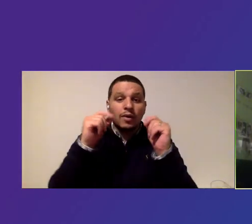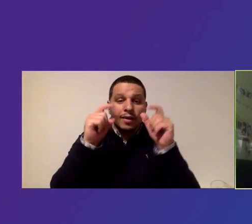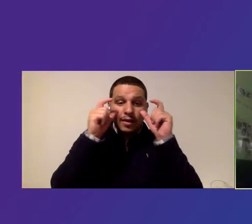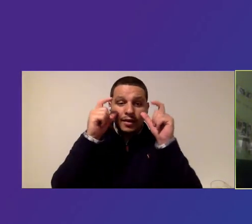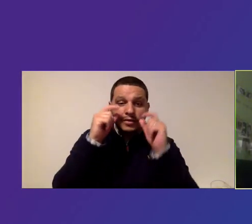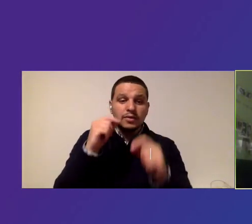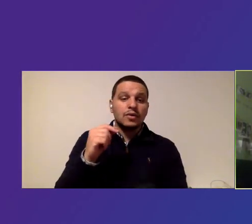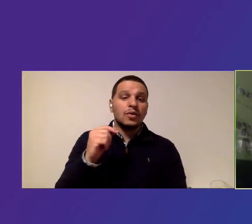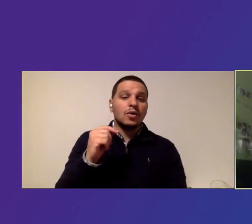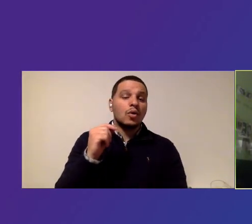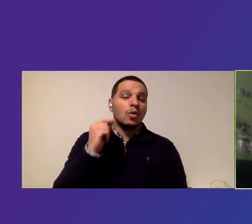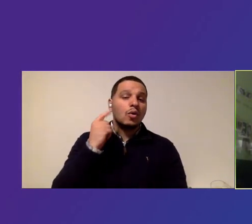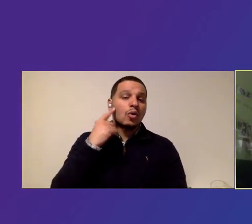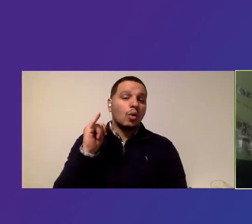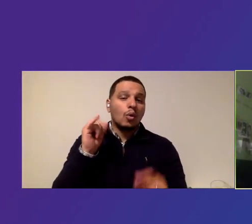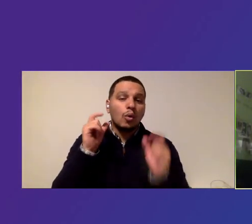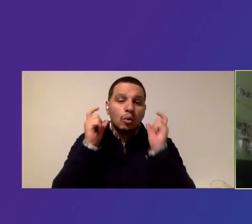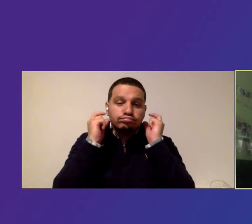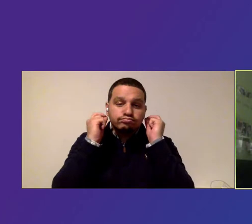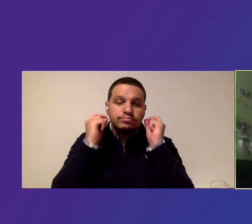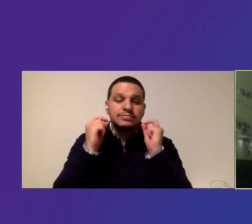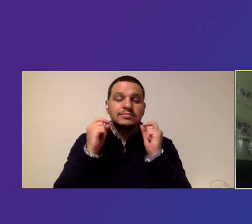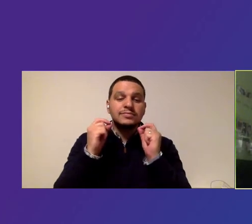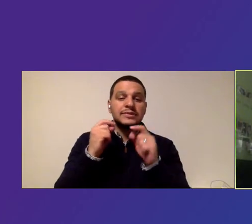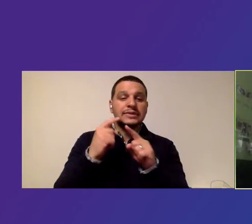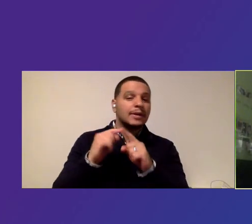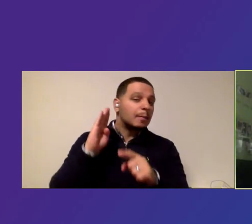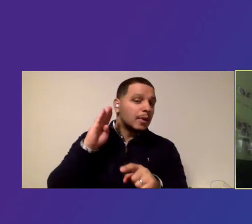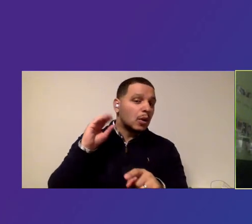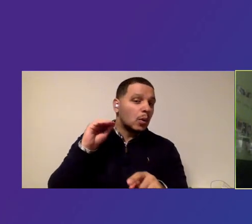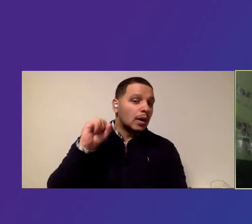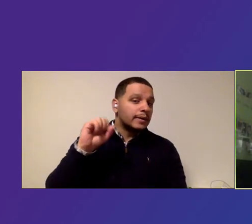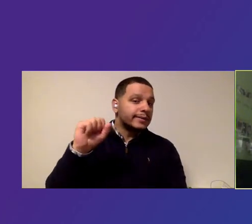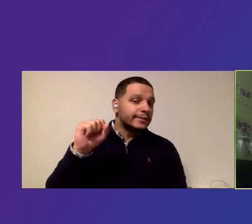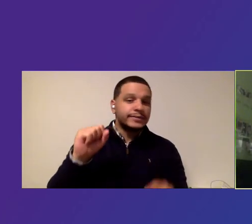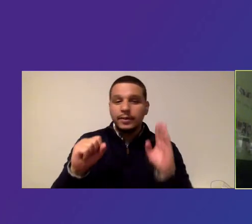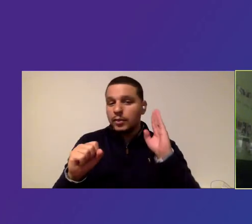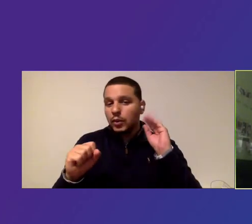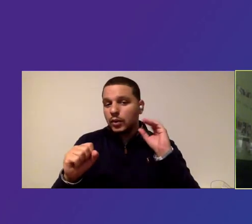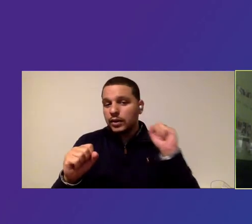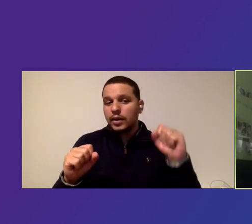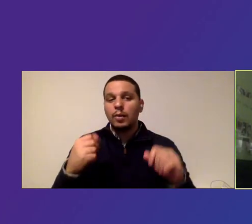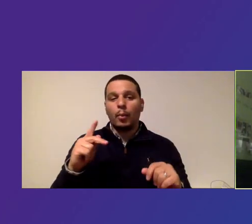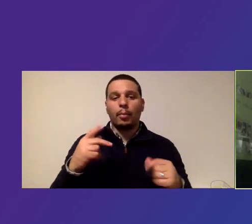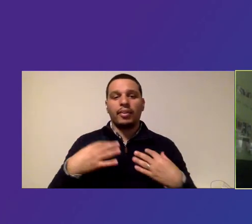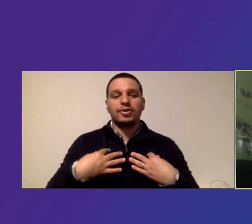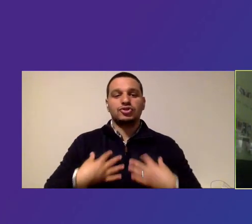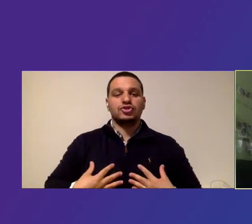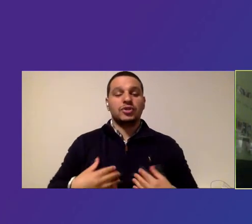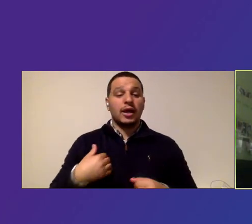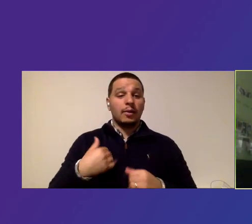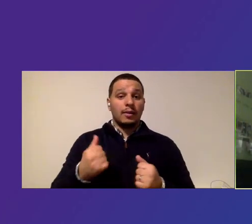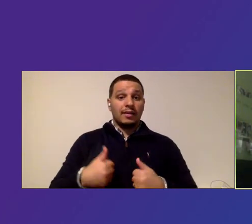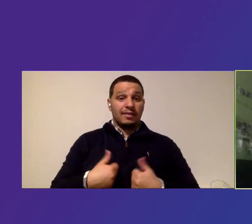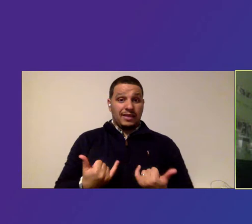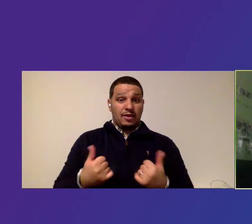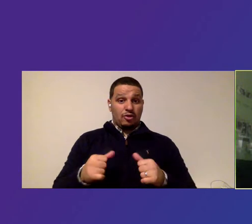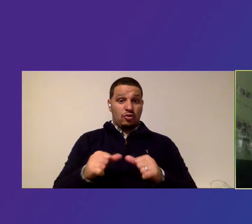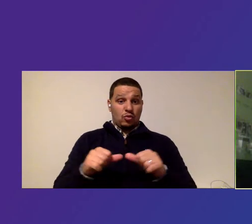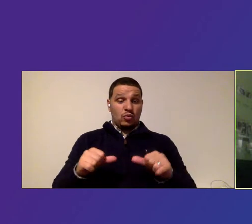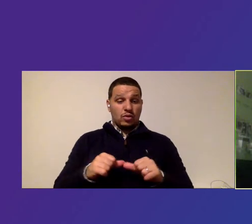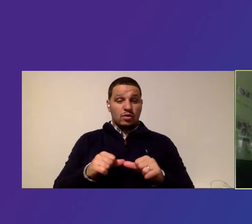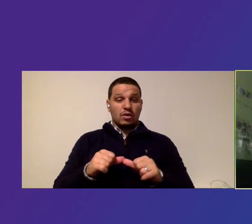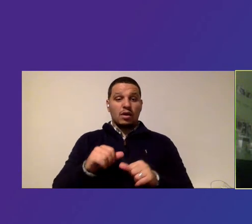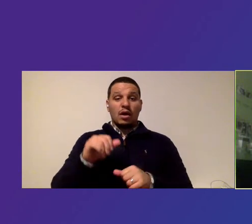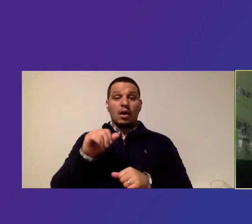door knocker earrings that say boss, and a purple shirt. I am currently located on the